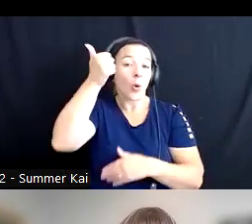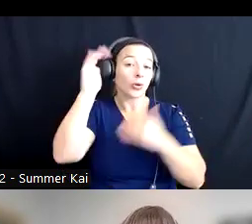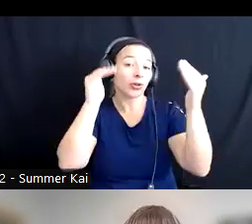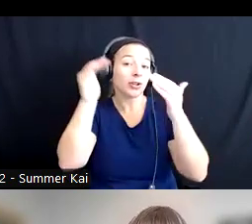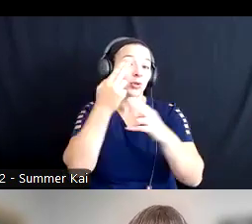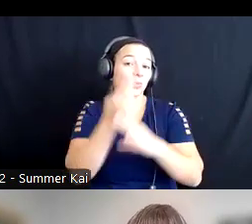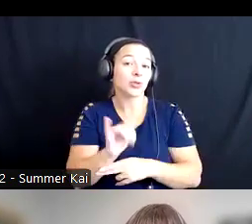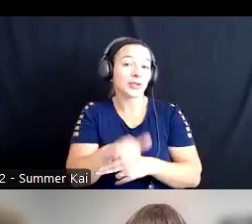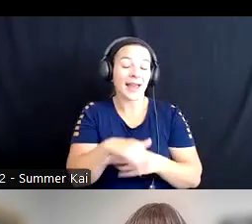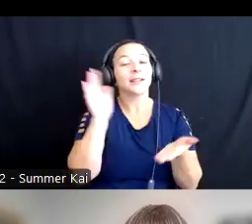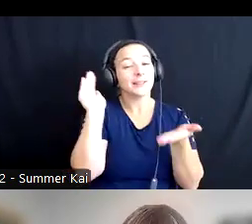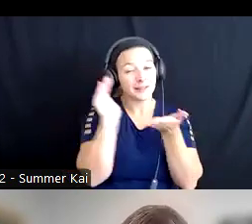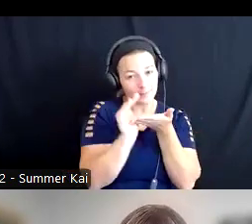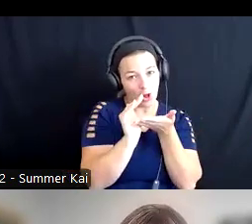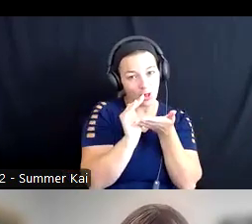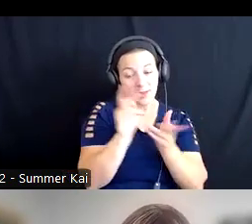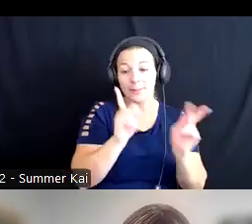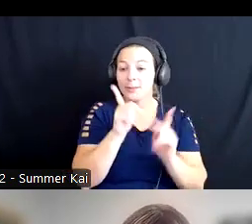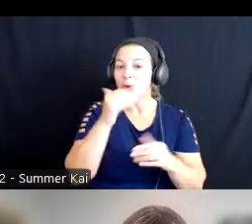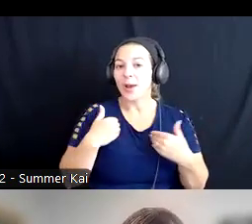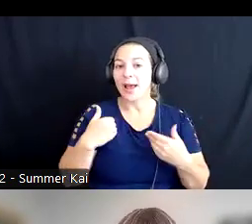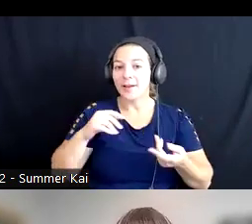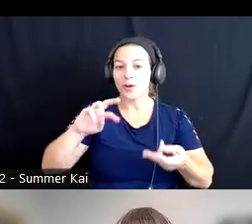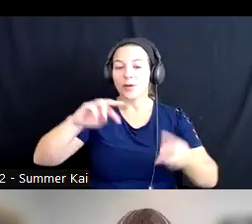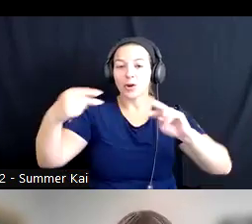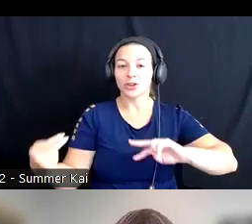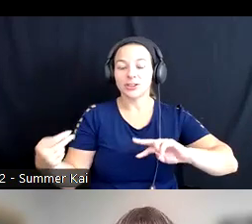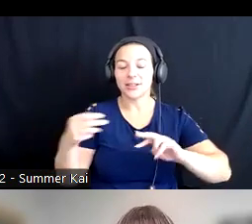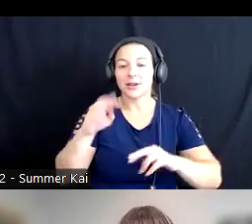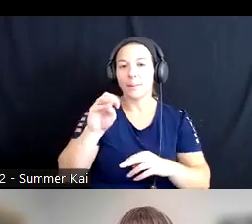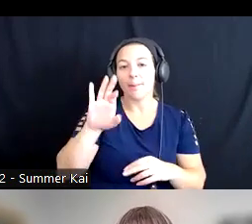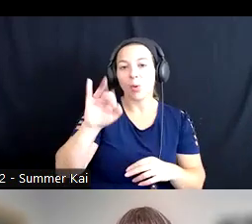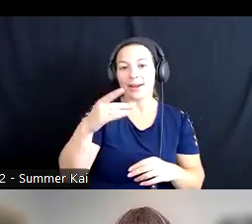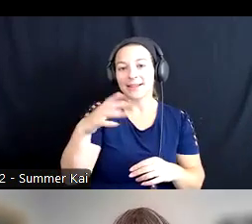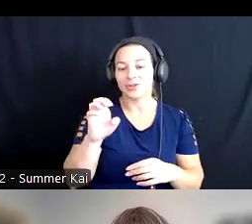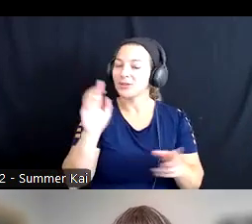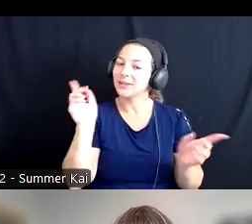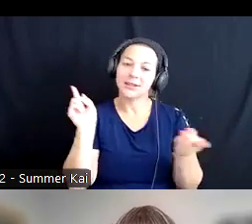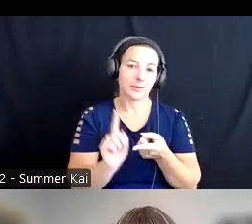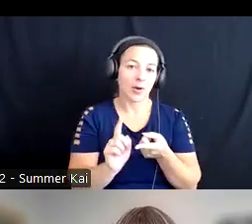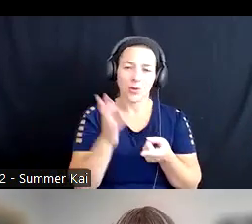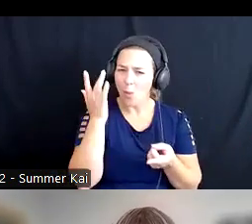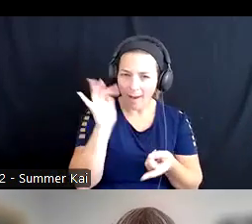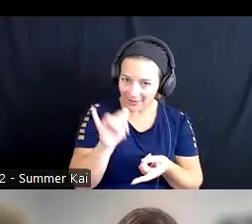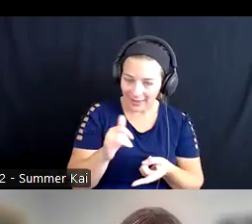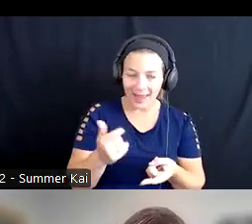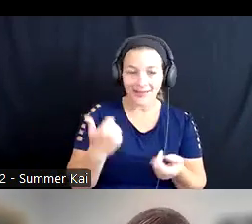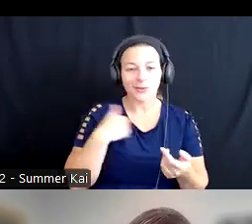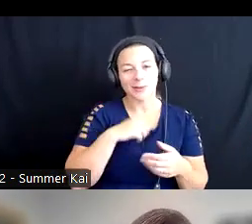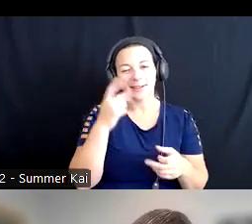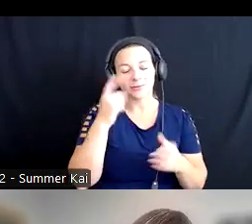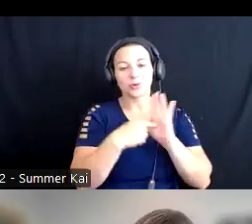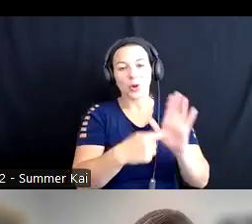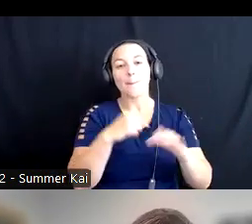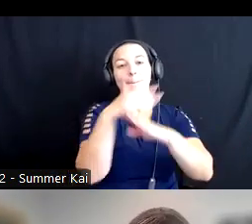The share of people who have reverse mortgages is pretty small. Why is that? I think now we can go to some of the barriers that we see.